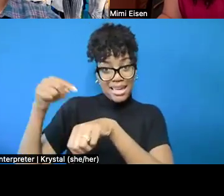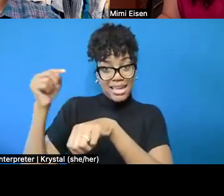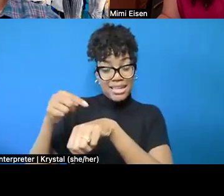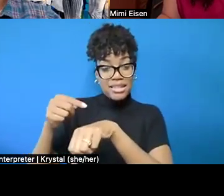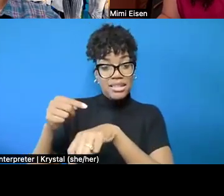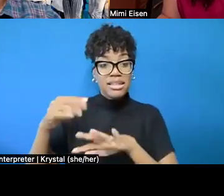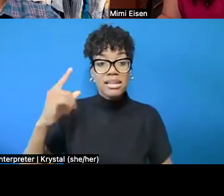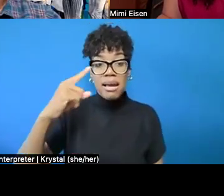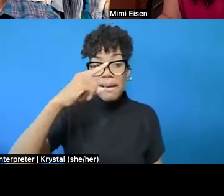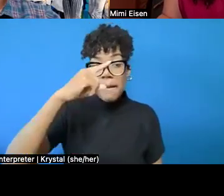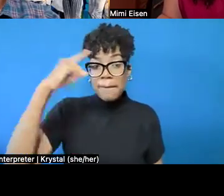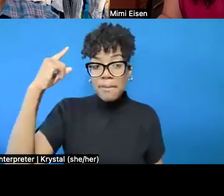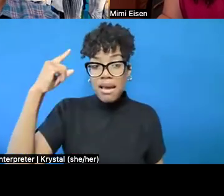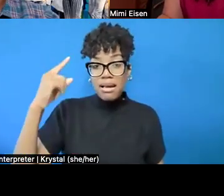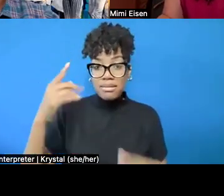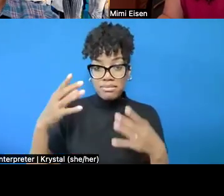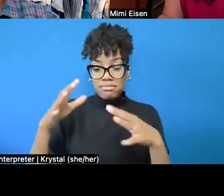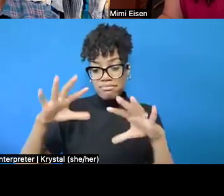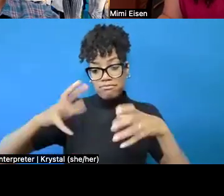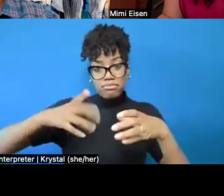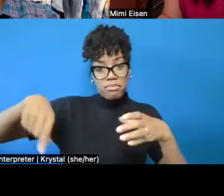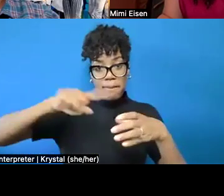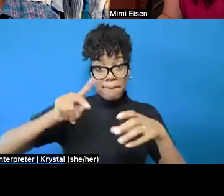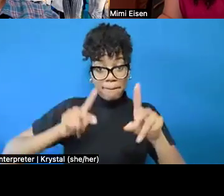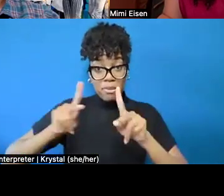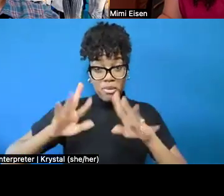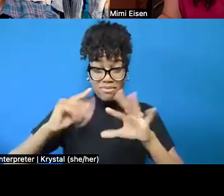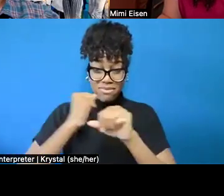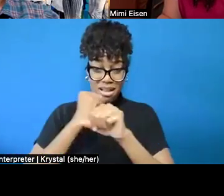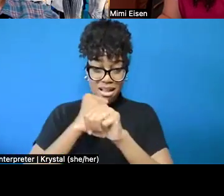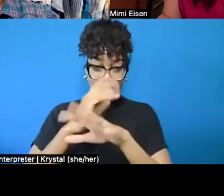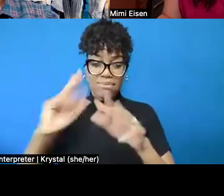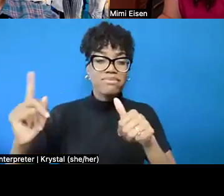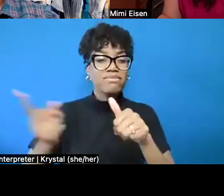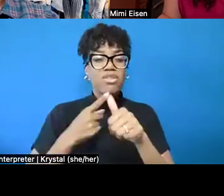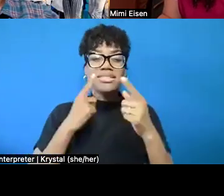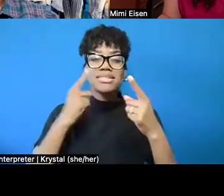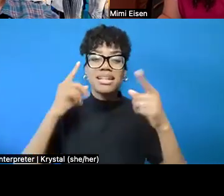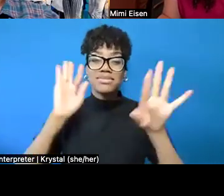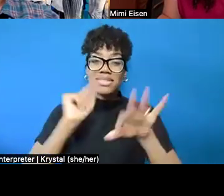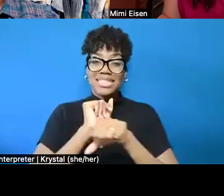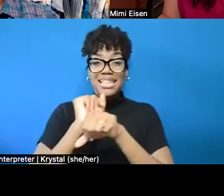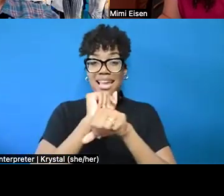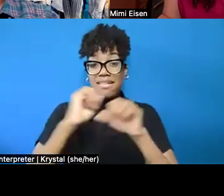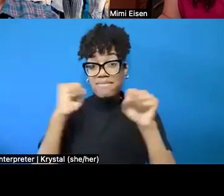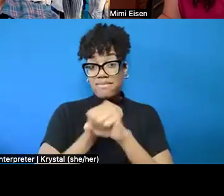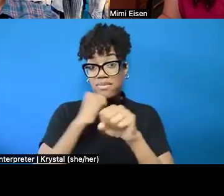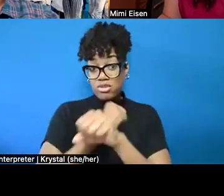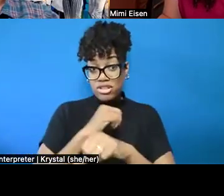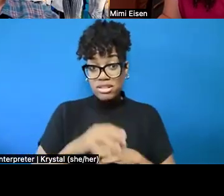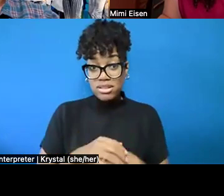here's the comparison that I want students to make. The U.S. Constitution protected slavery. The